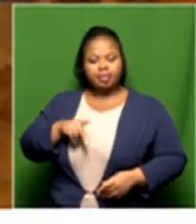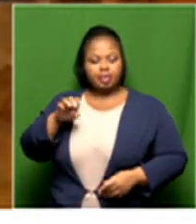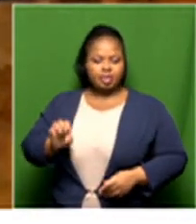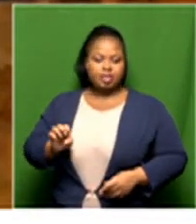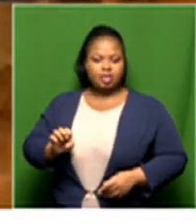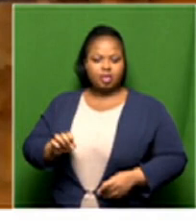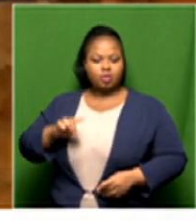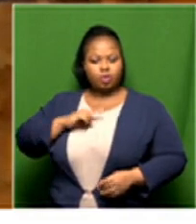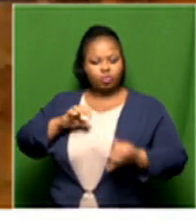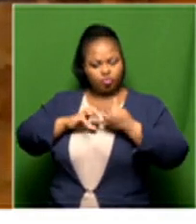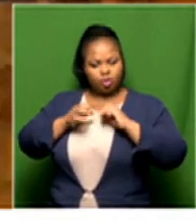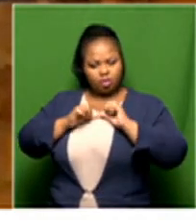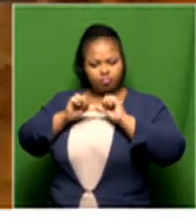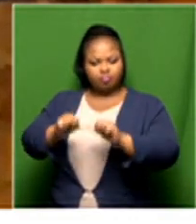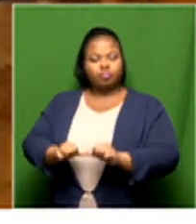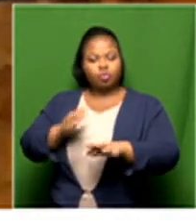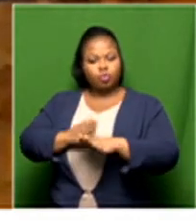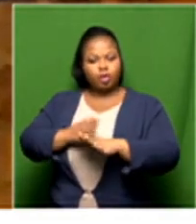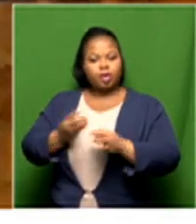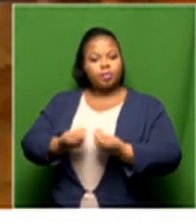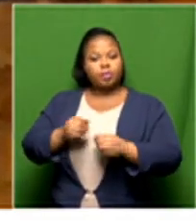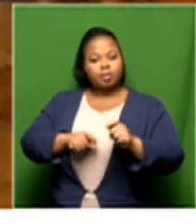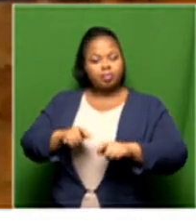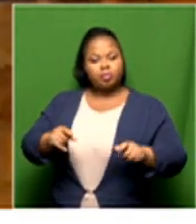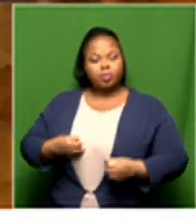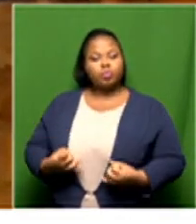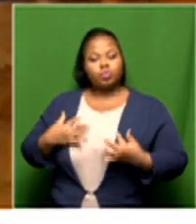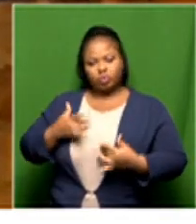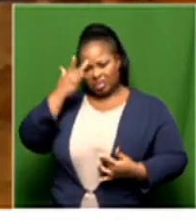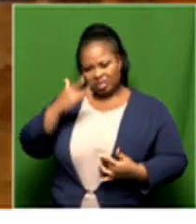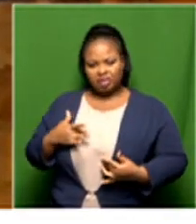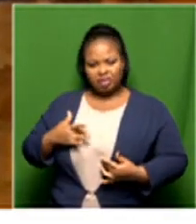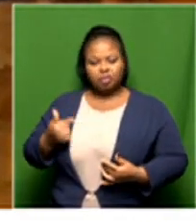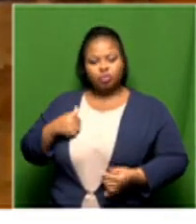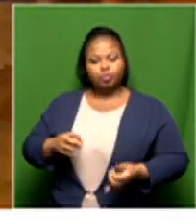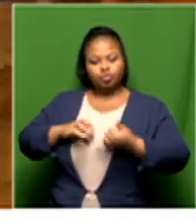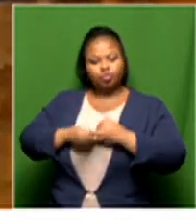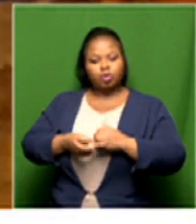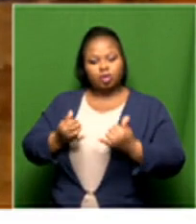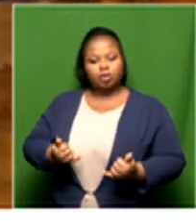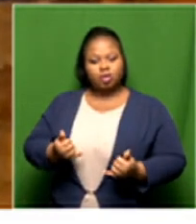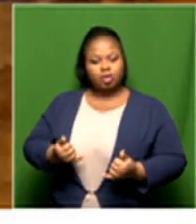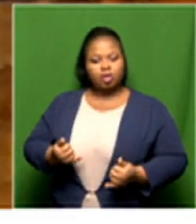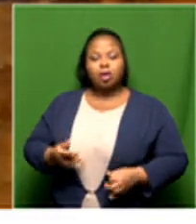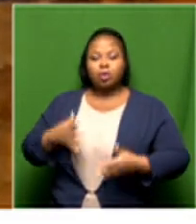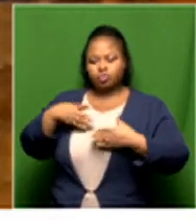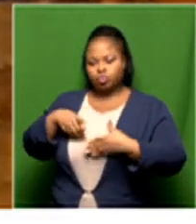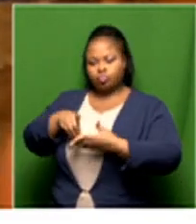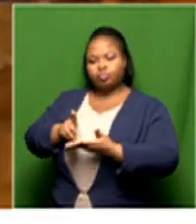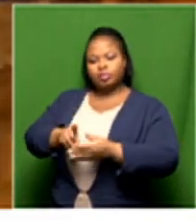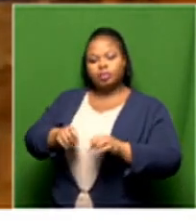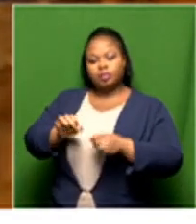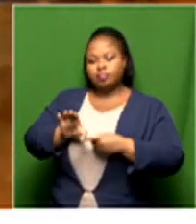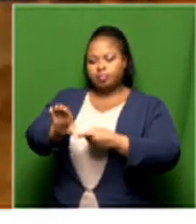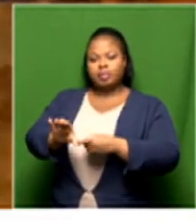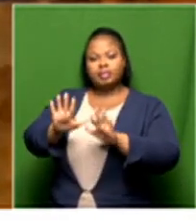equipment to be able to continue working with those that have been affected with the virus. So I'm trying to put myself in a position where I can donate that 10%